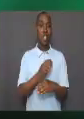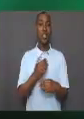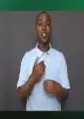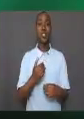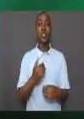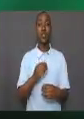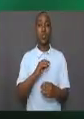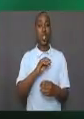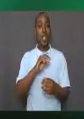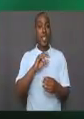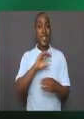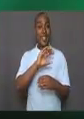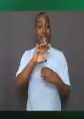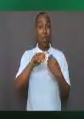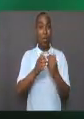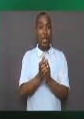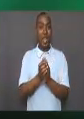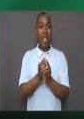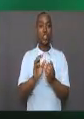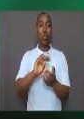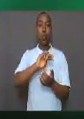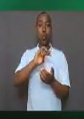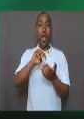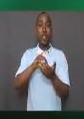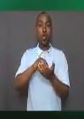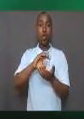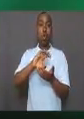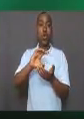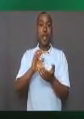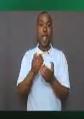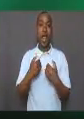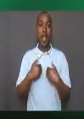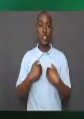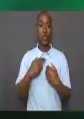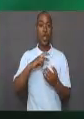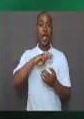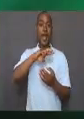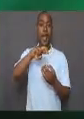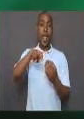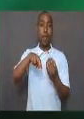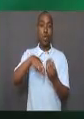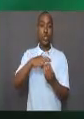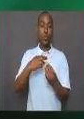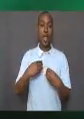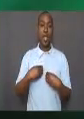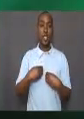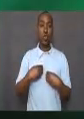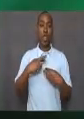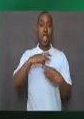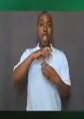membrane, mitochondria, ribosomes, an endoplasmic